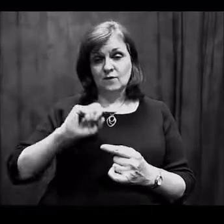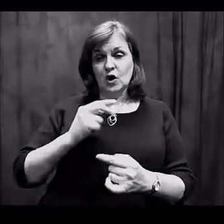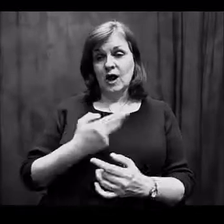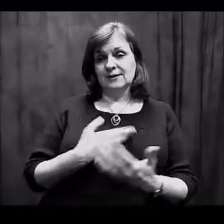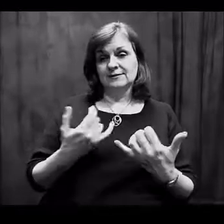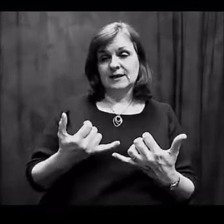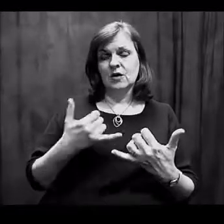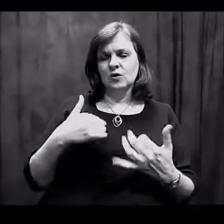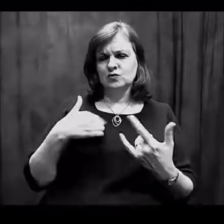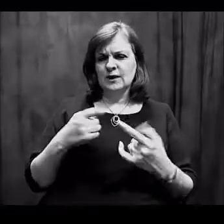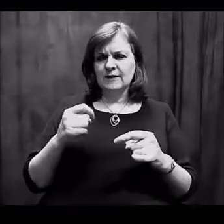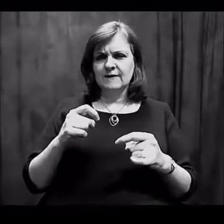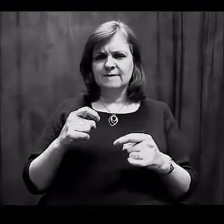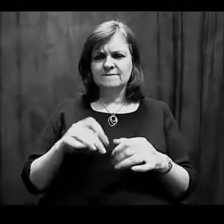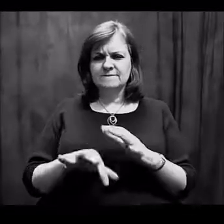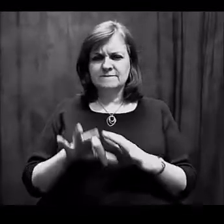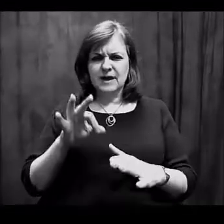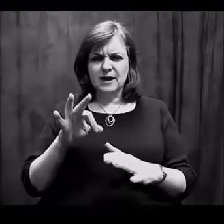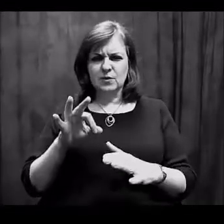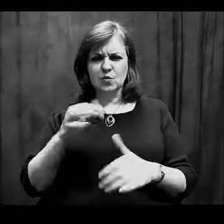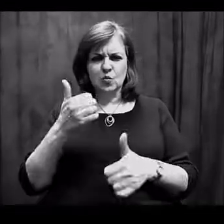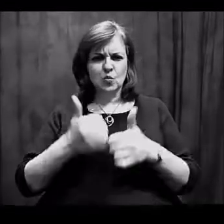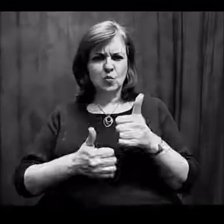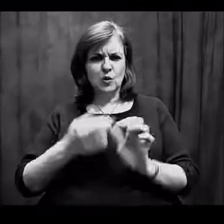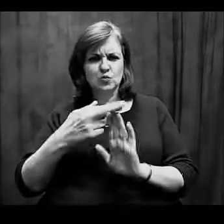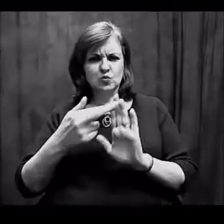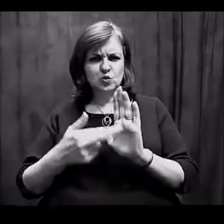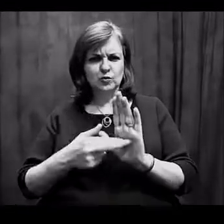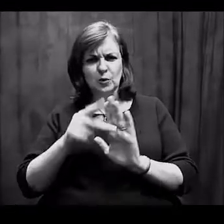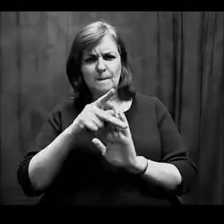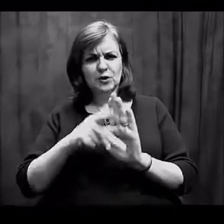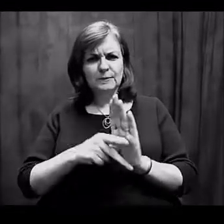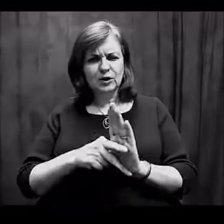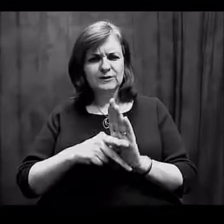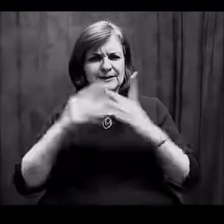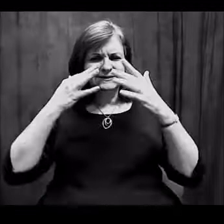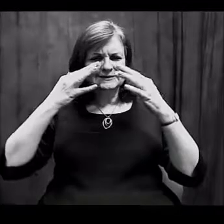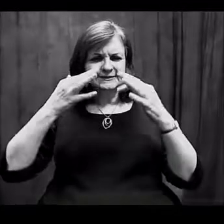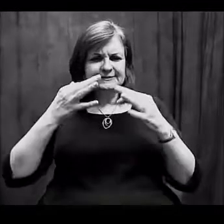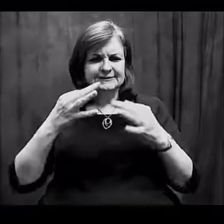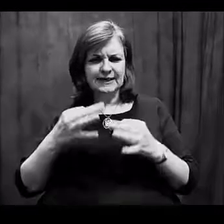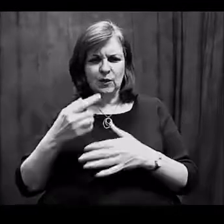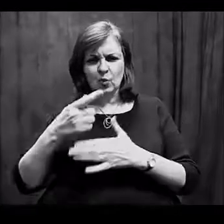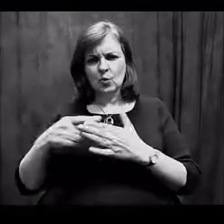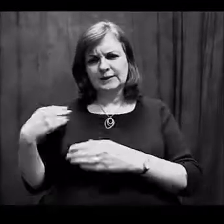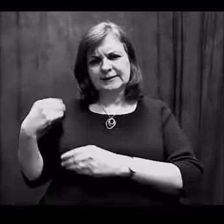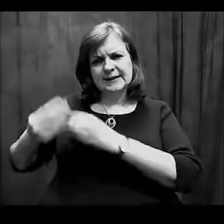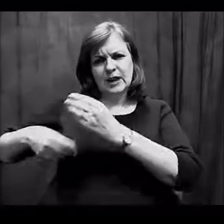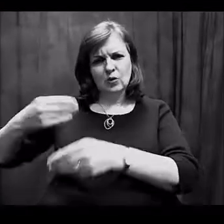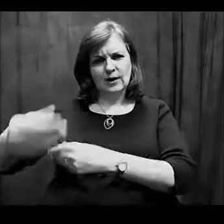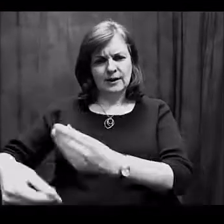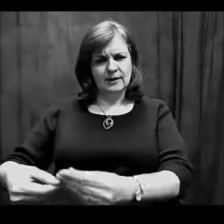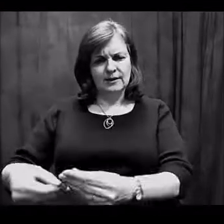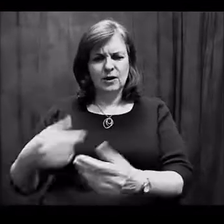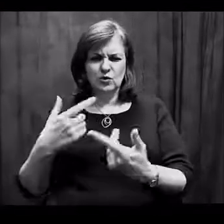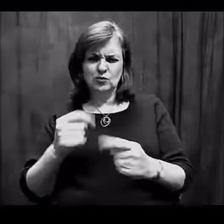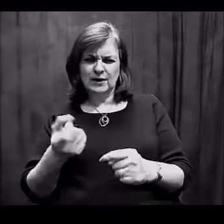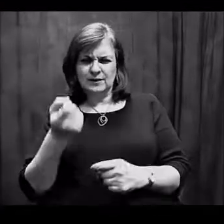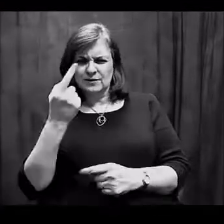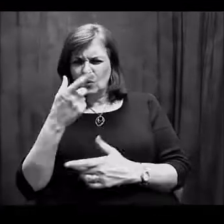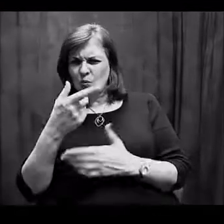trying to find for us now this set of principles that will govern inheritance. So